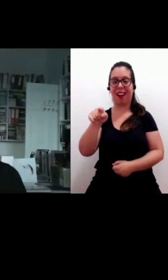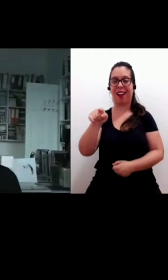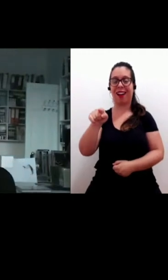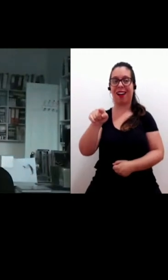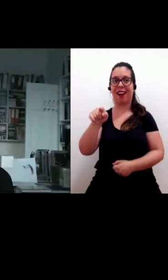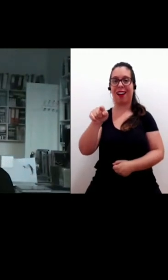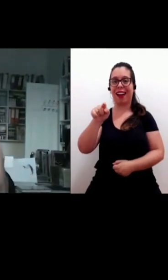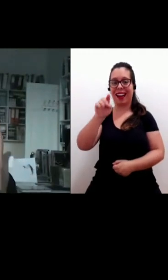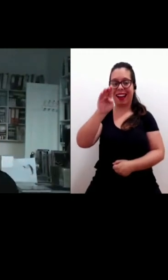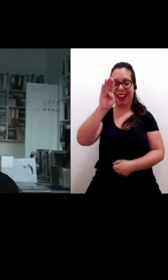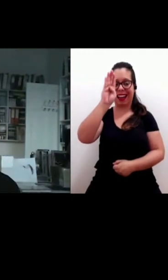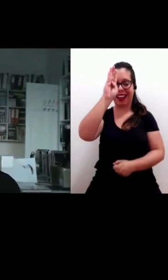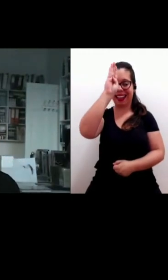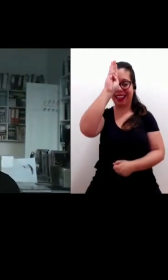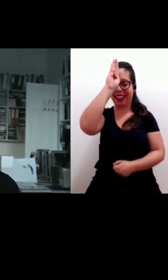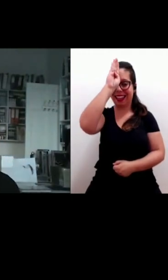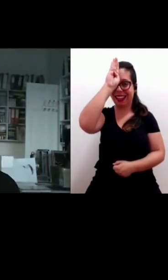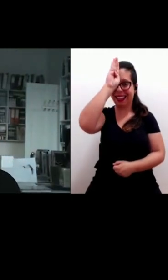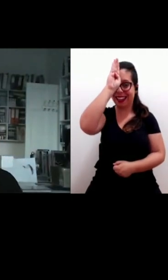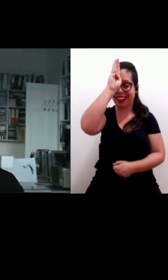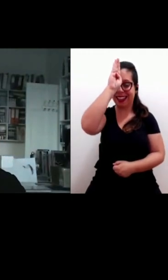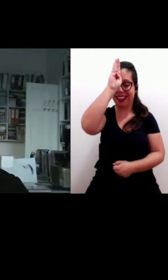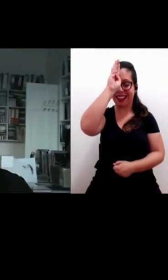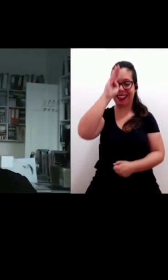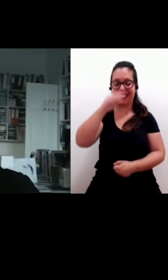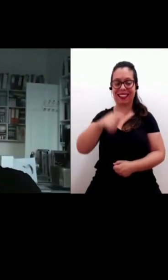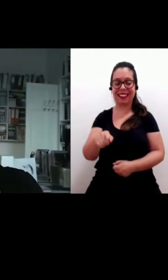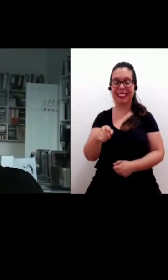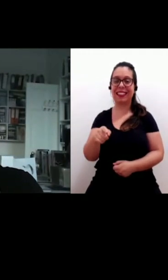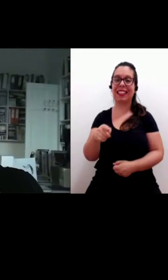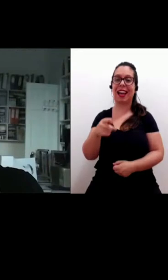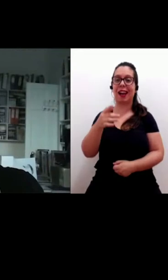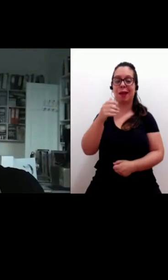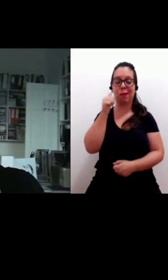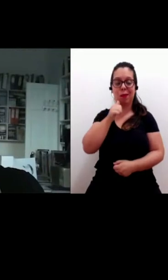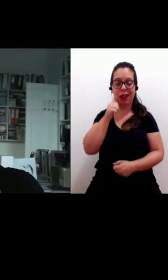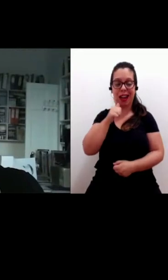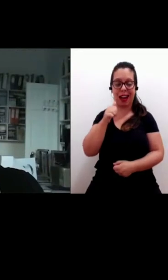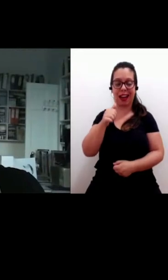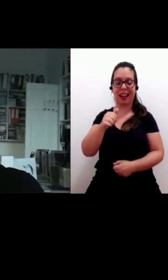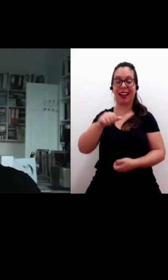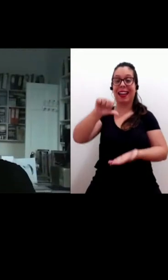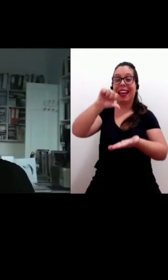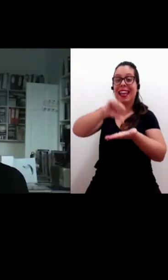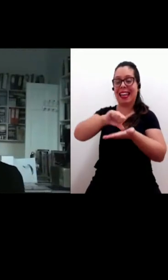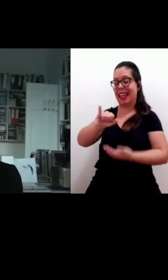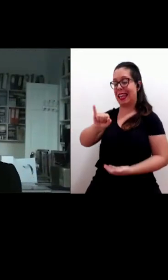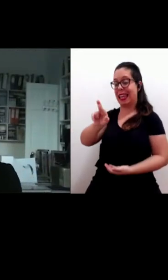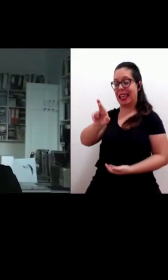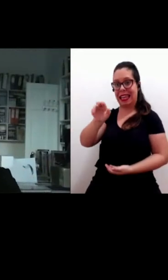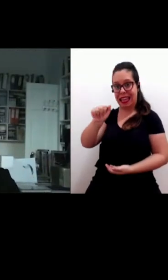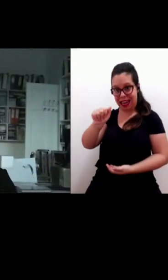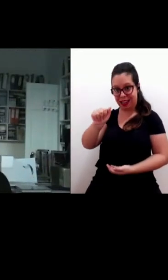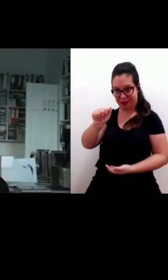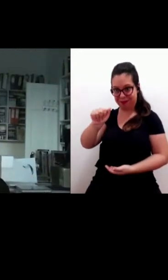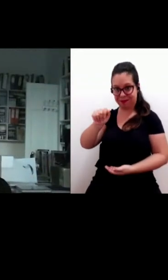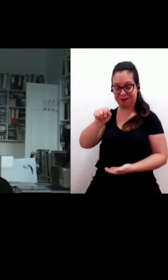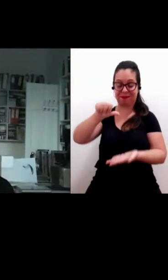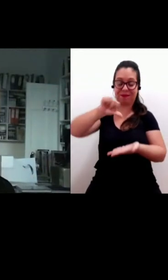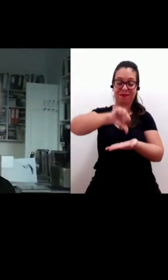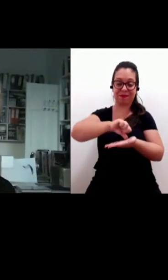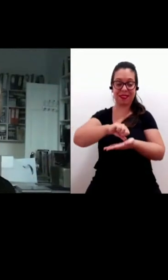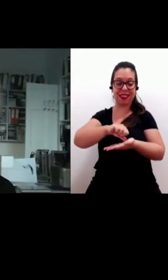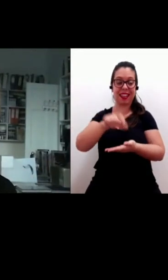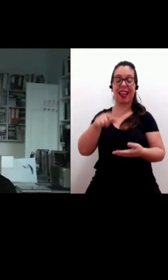in Iran, of course, women are often covered or required to be covered. And I thought, you know, it's important to talk about our bodies, our